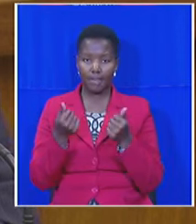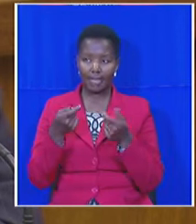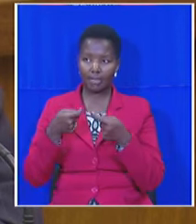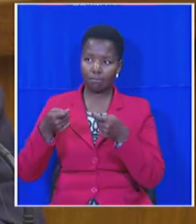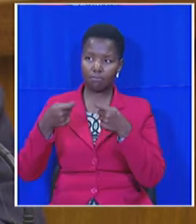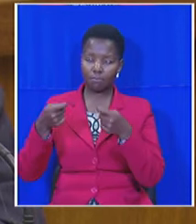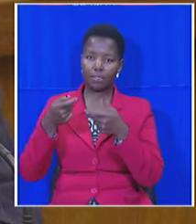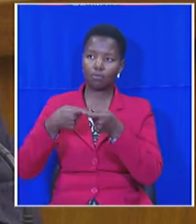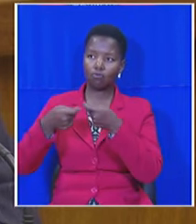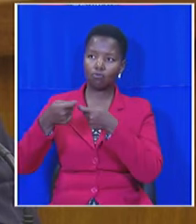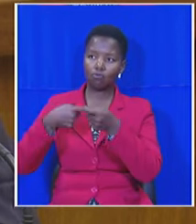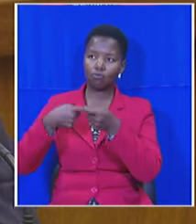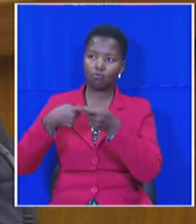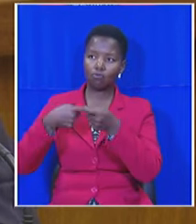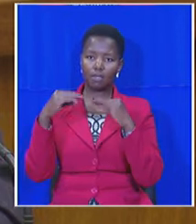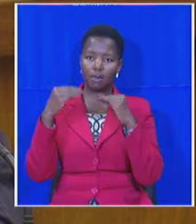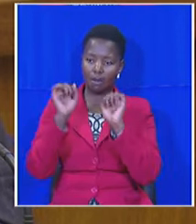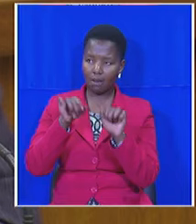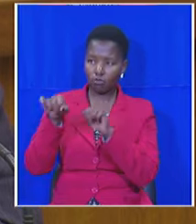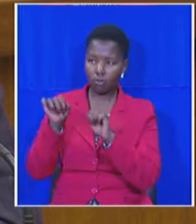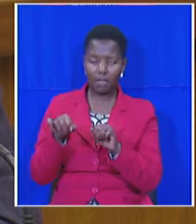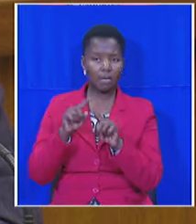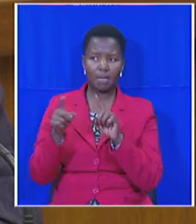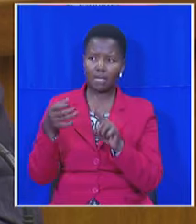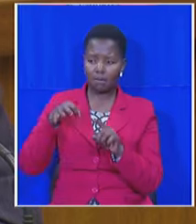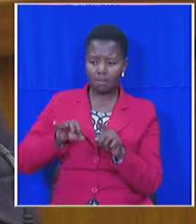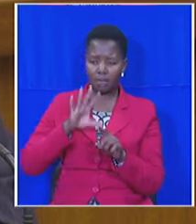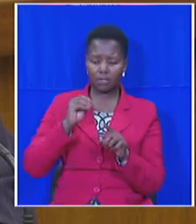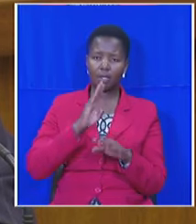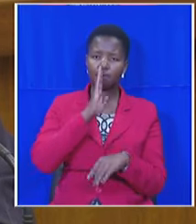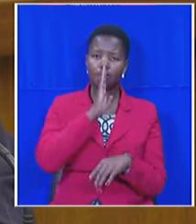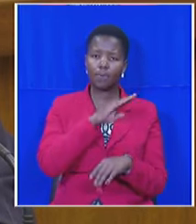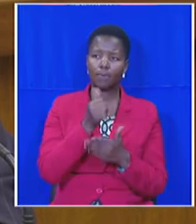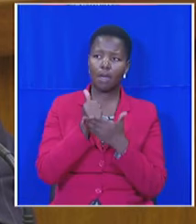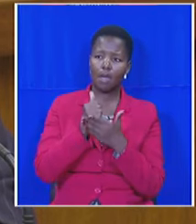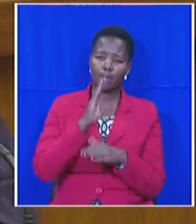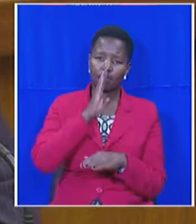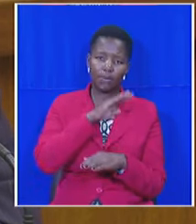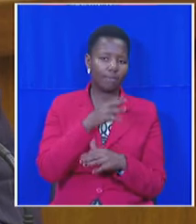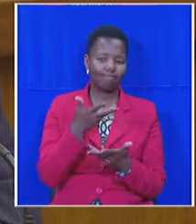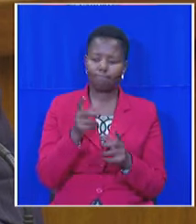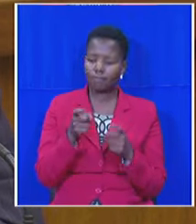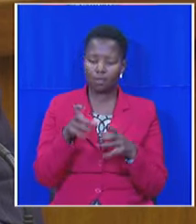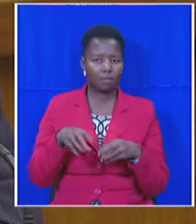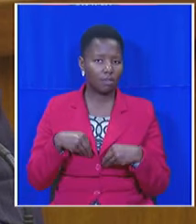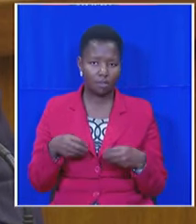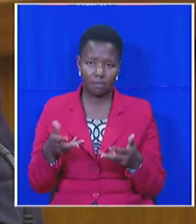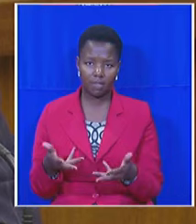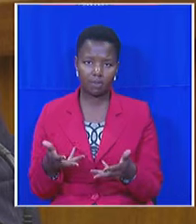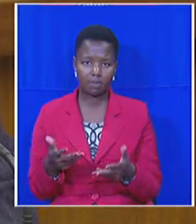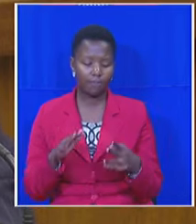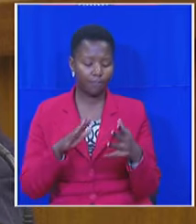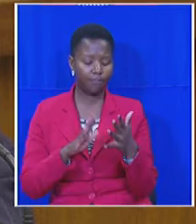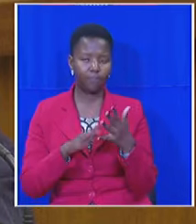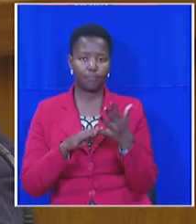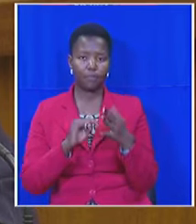trade missions with little or no benefit at all to the country is just undesirable. Symbolic missions